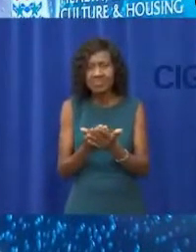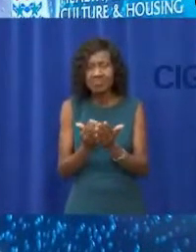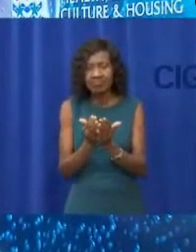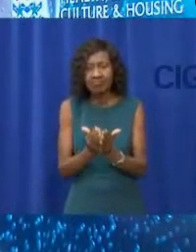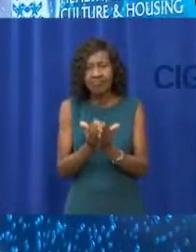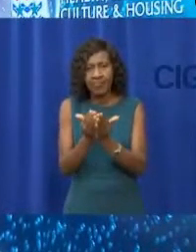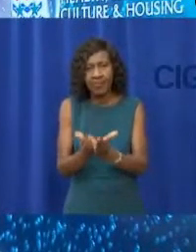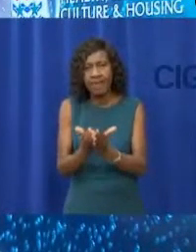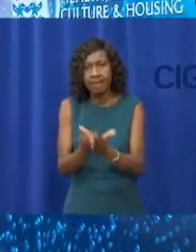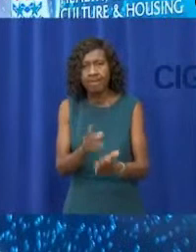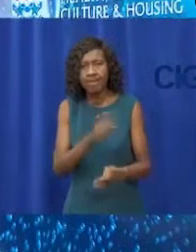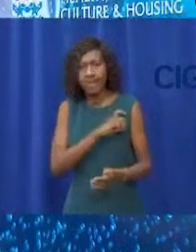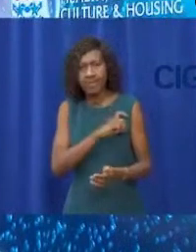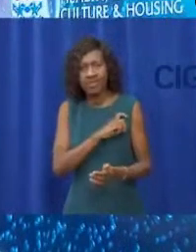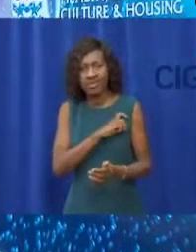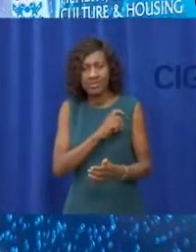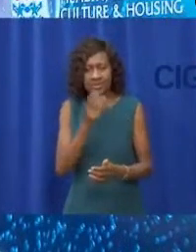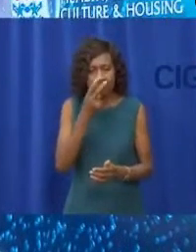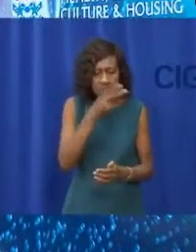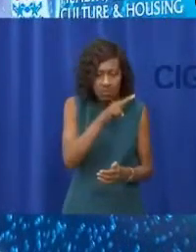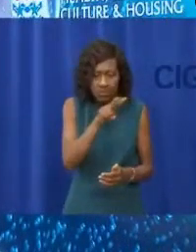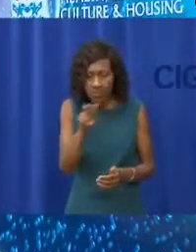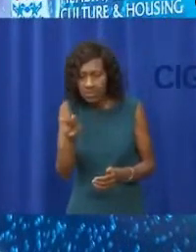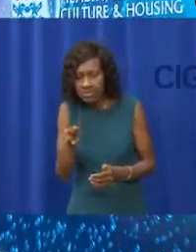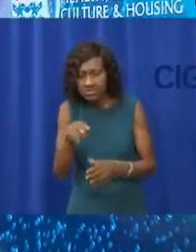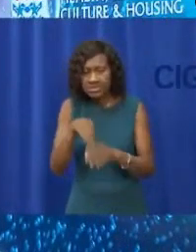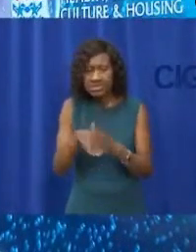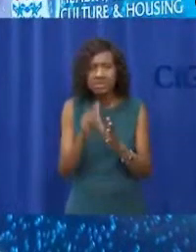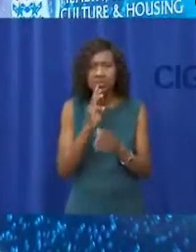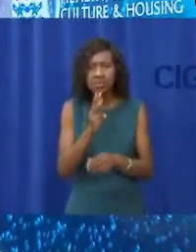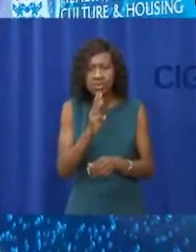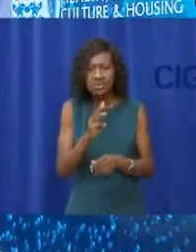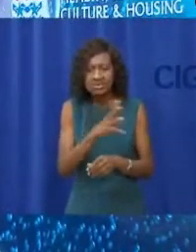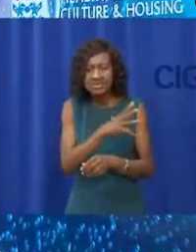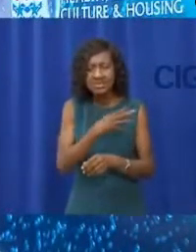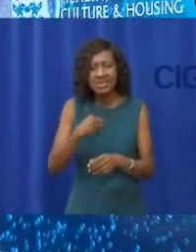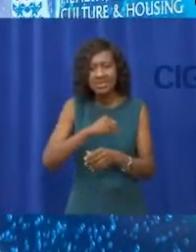tours to monitor activities in the water and across the islands.